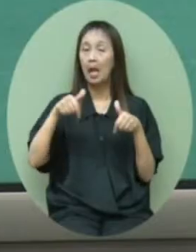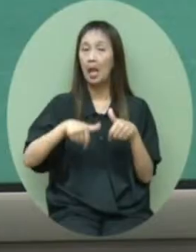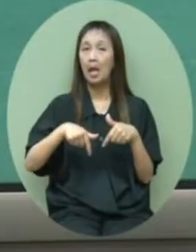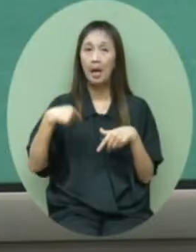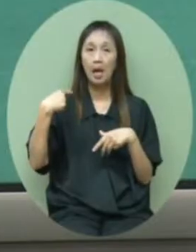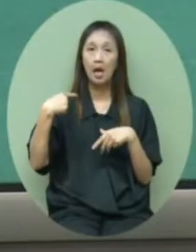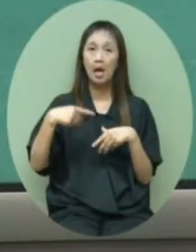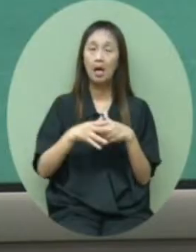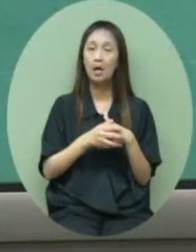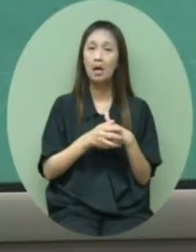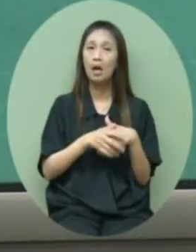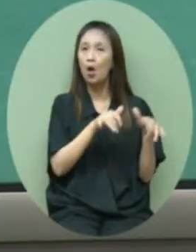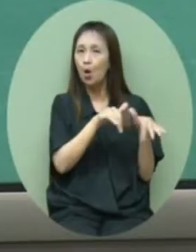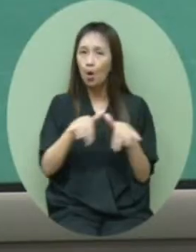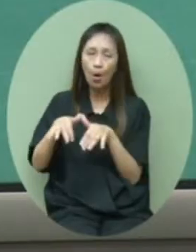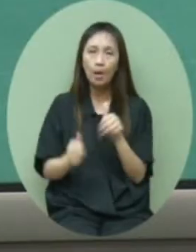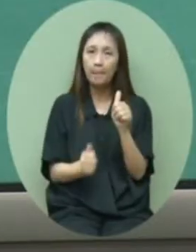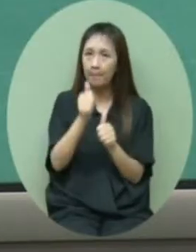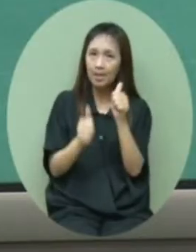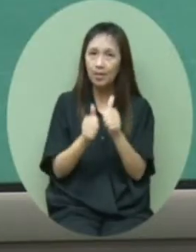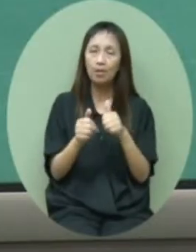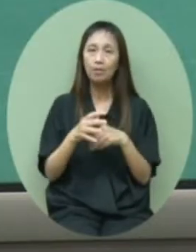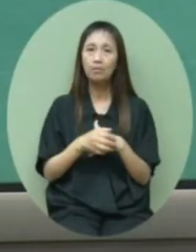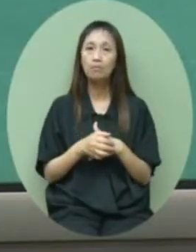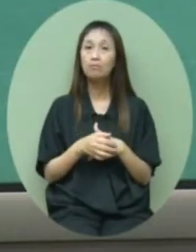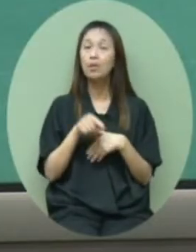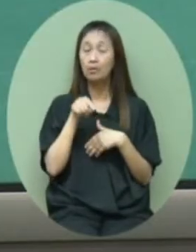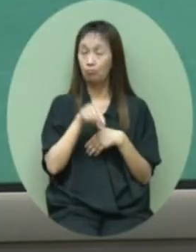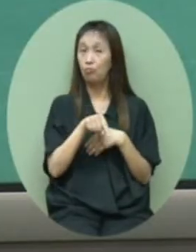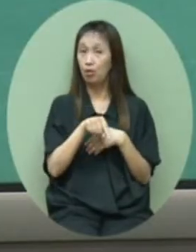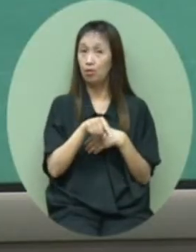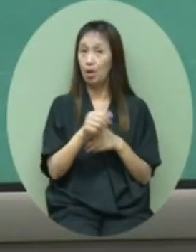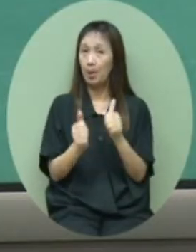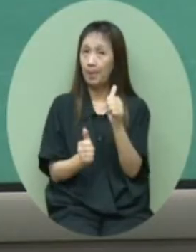of the highest level of piano competition.